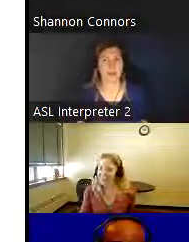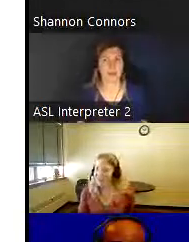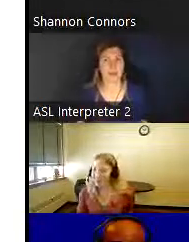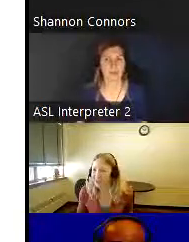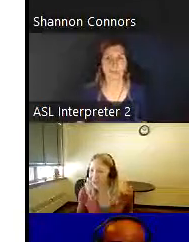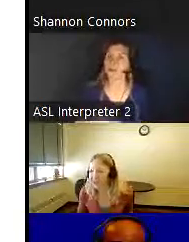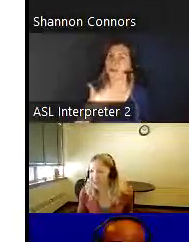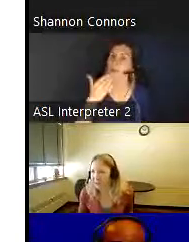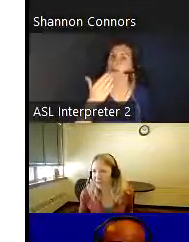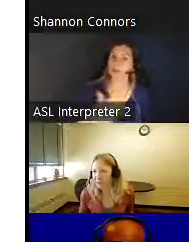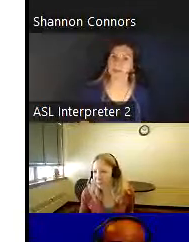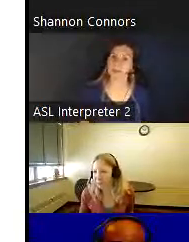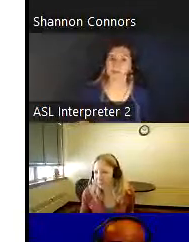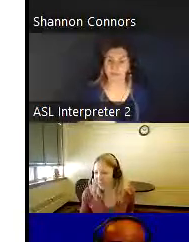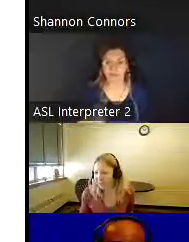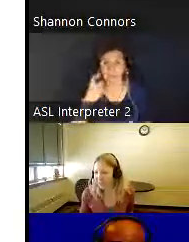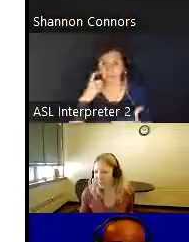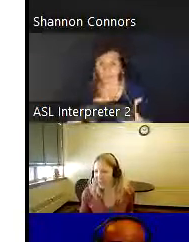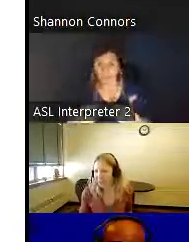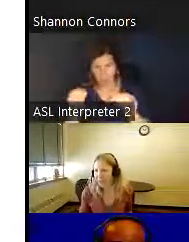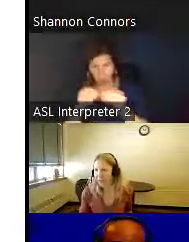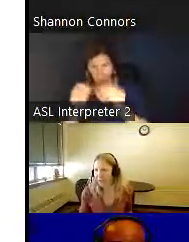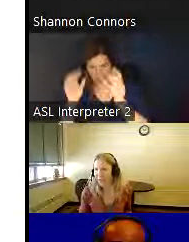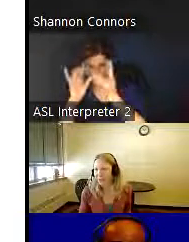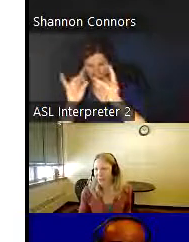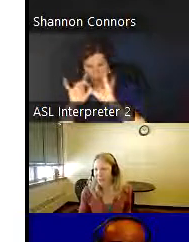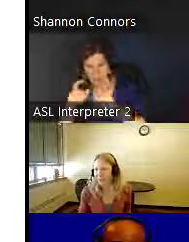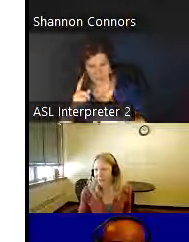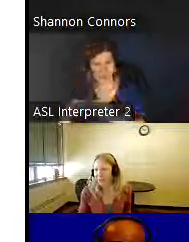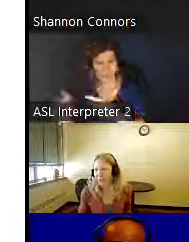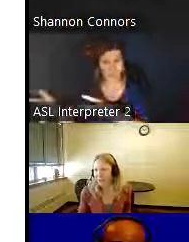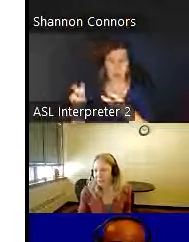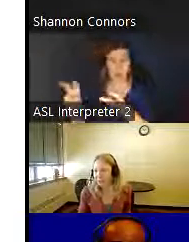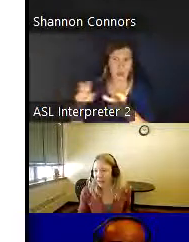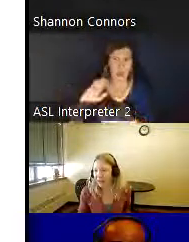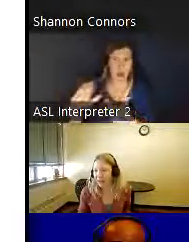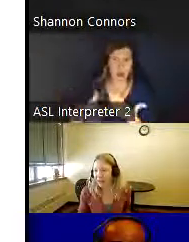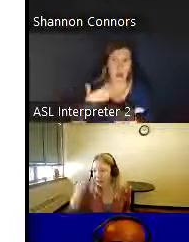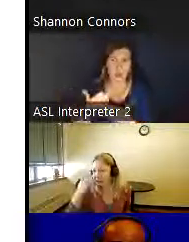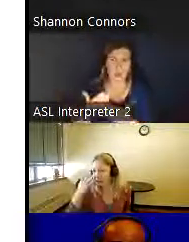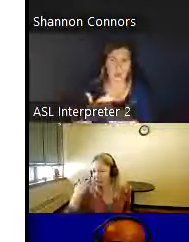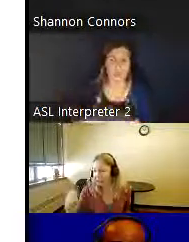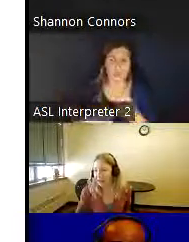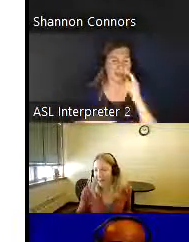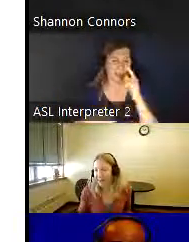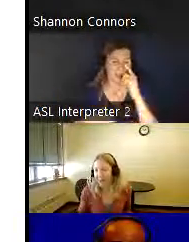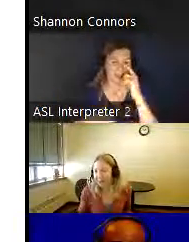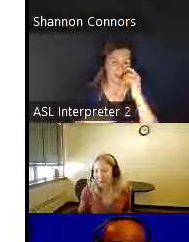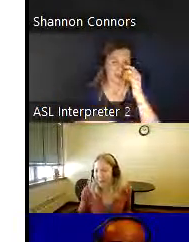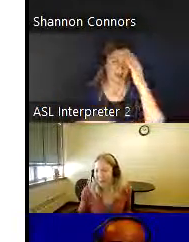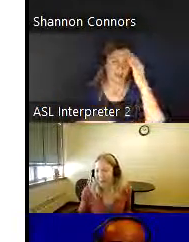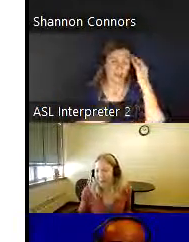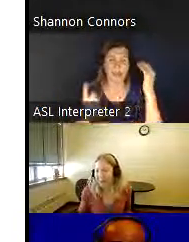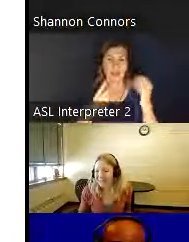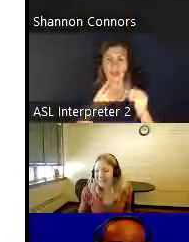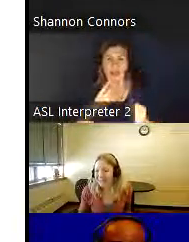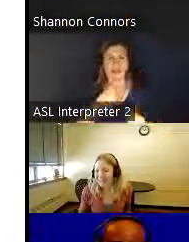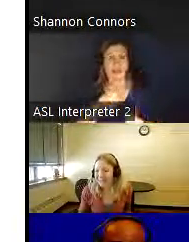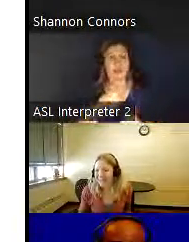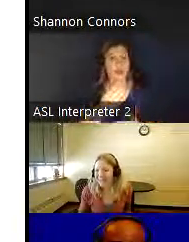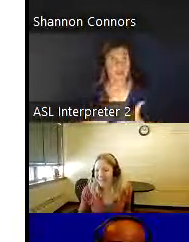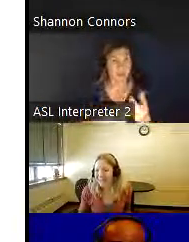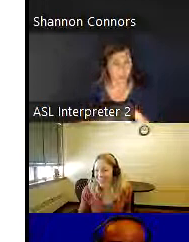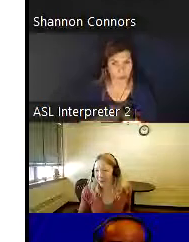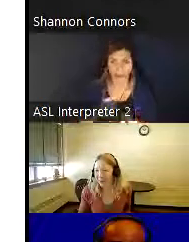Awesome. Yeah, we had a slew of comments. I'm sure I can't capture all of those, but I also wanted to note that somebody said that they are using this in